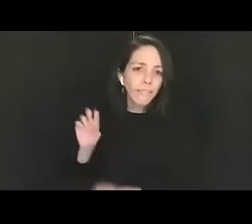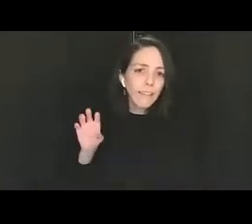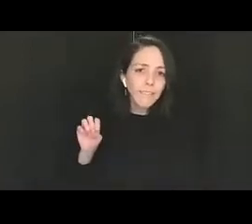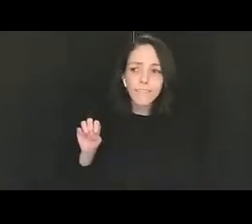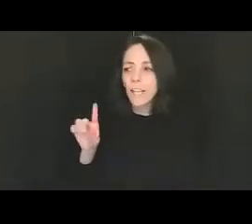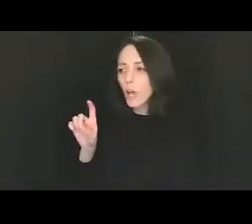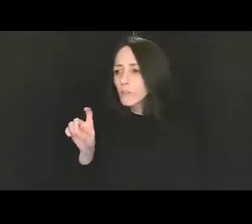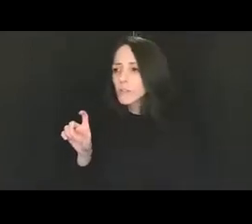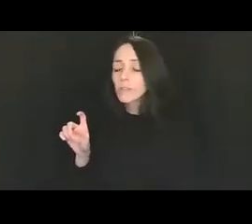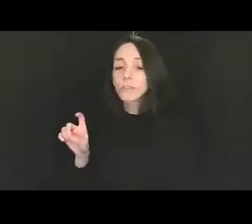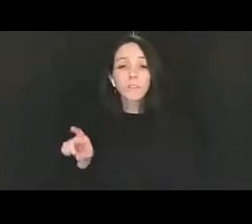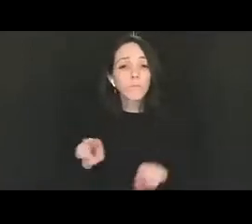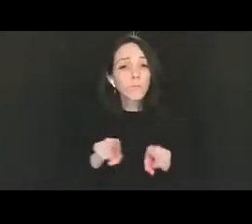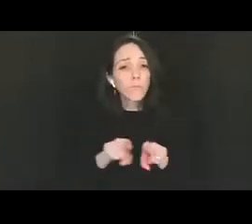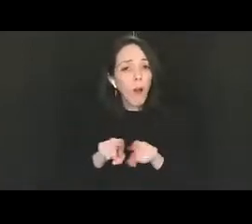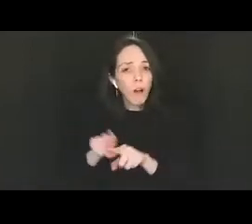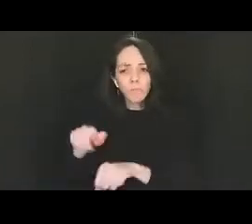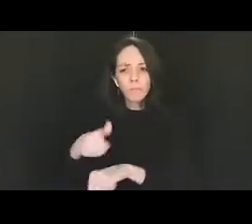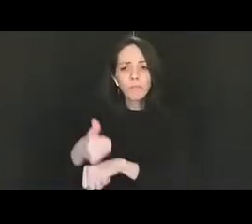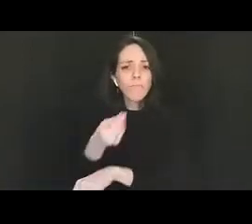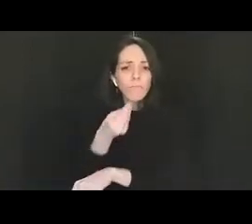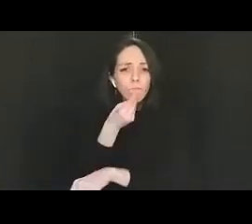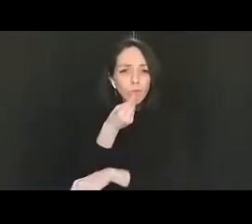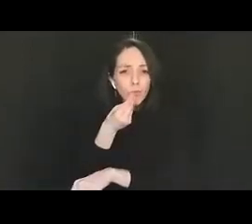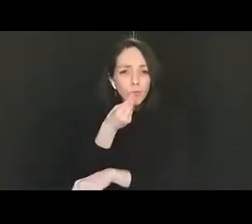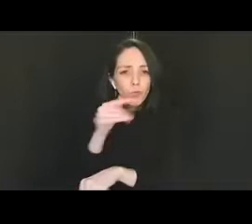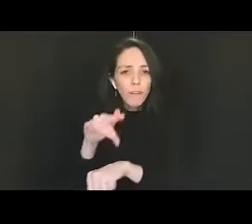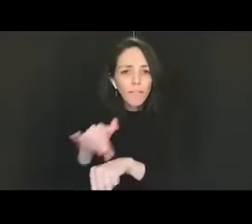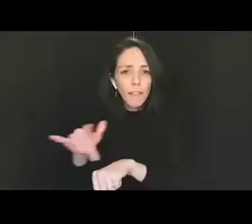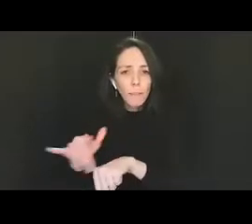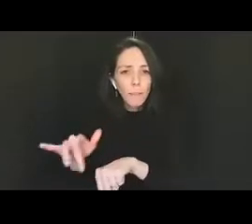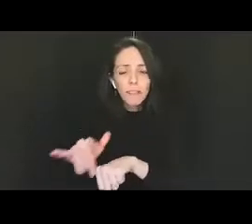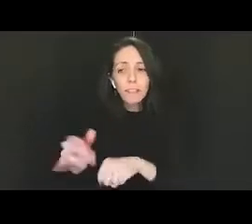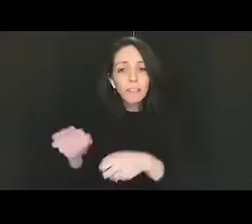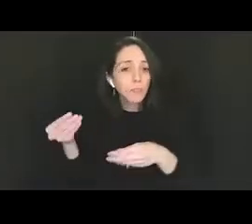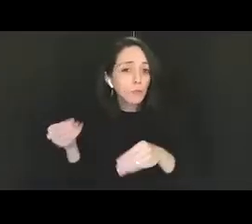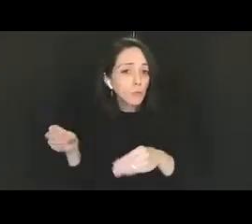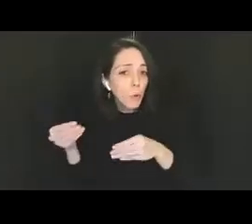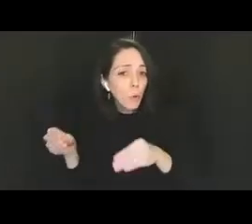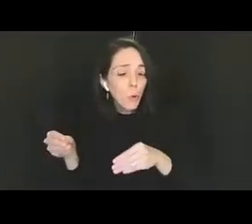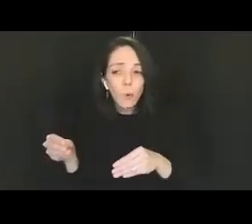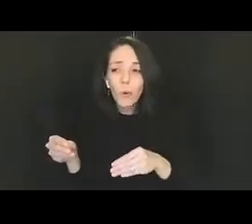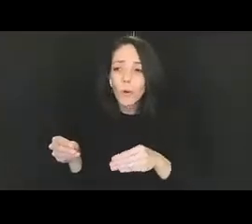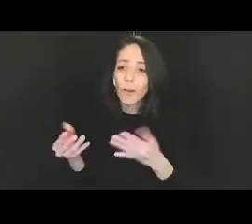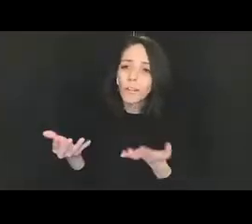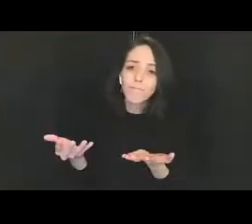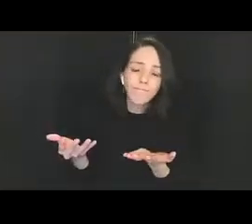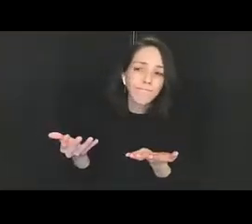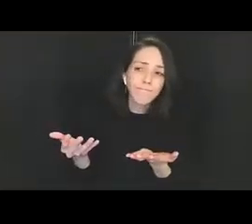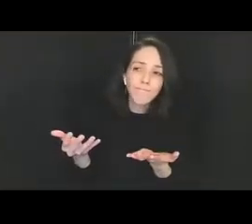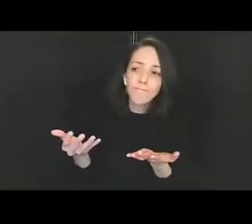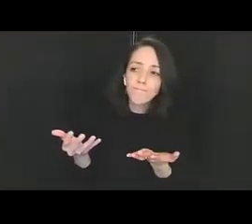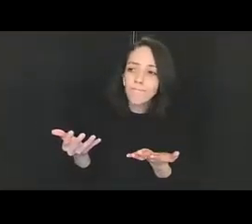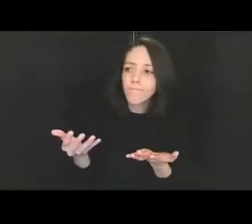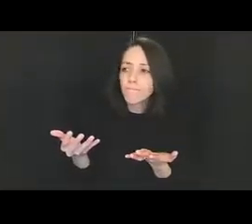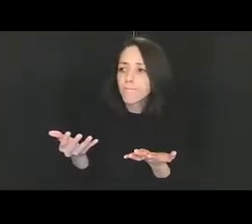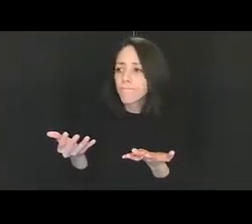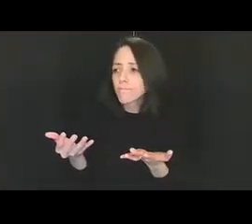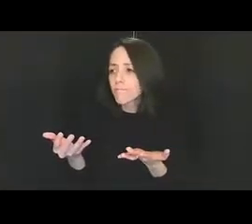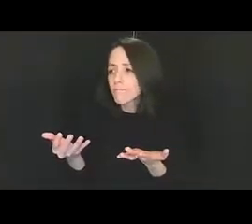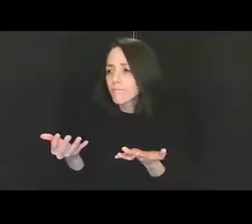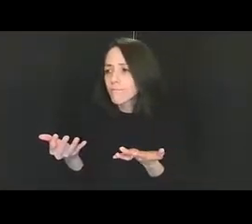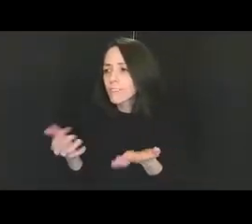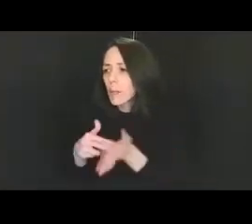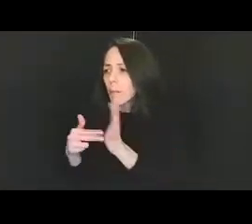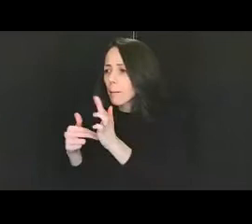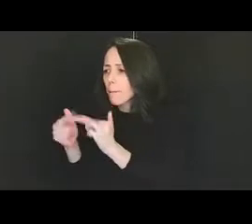food thing, such as a store or a market or something of some nature to go along with